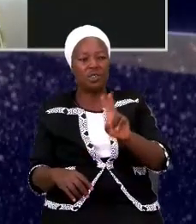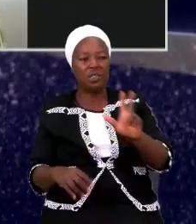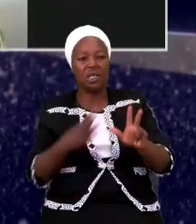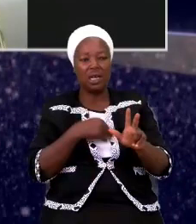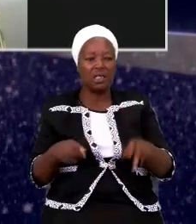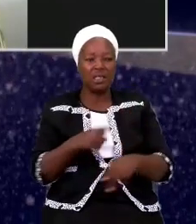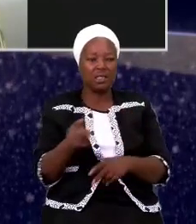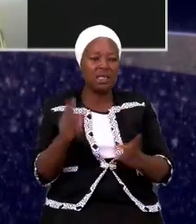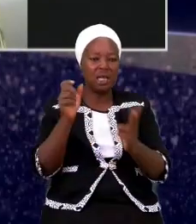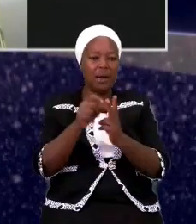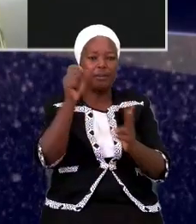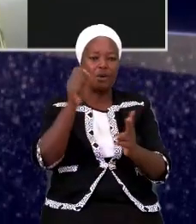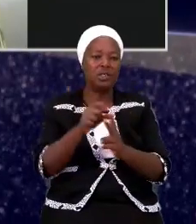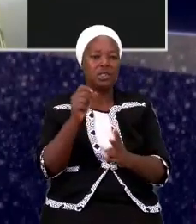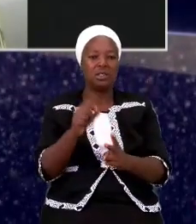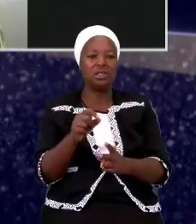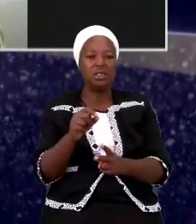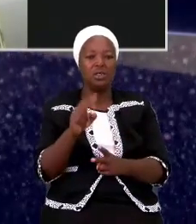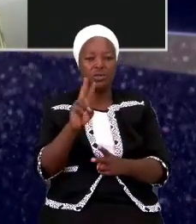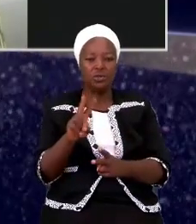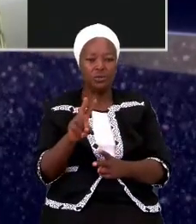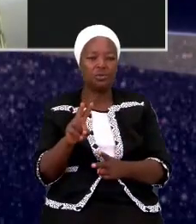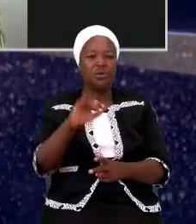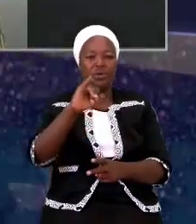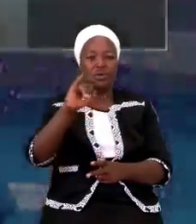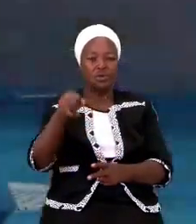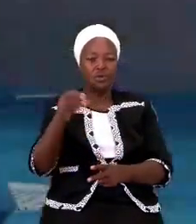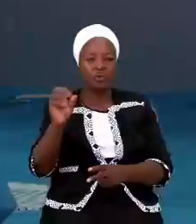surnamed Justus, and Matthias.